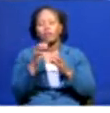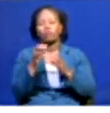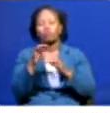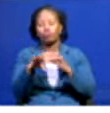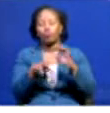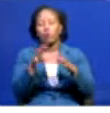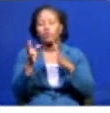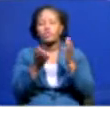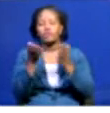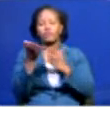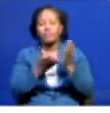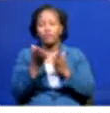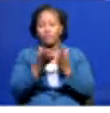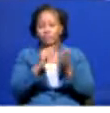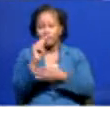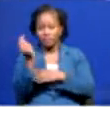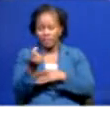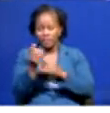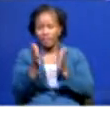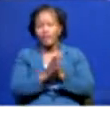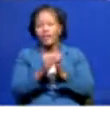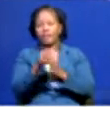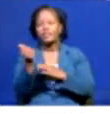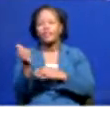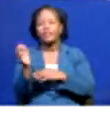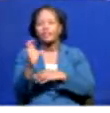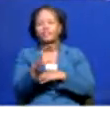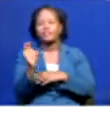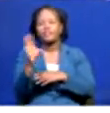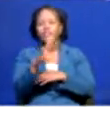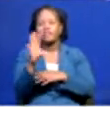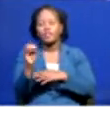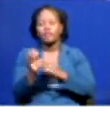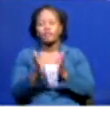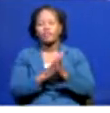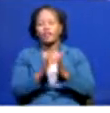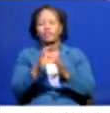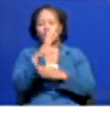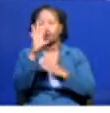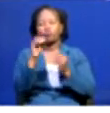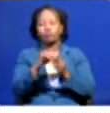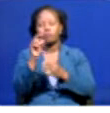other organizations in Eastern Africa and the broader region at large.